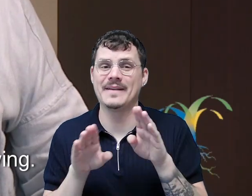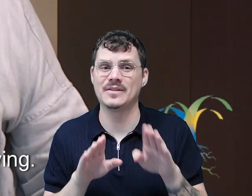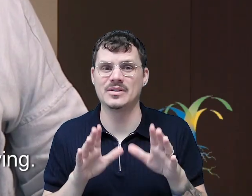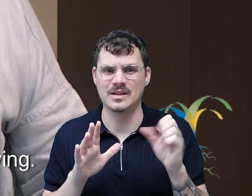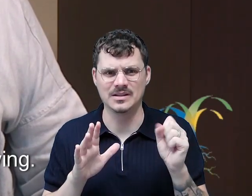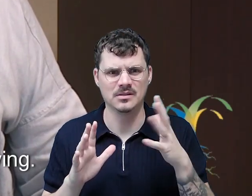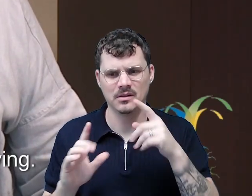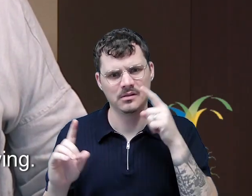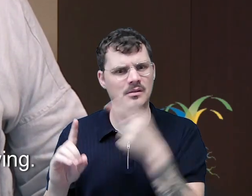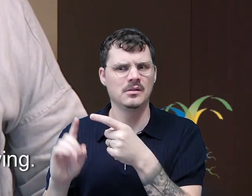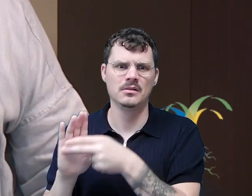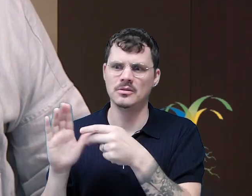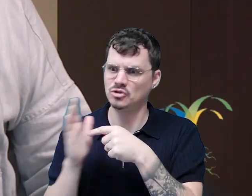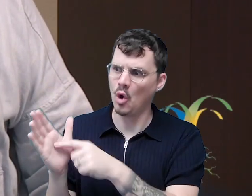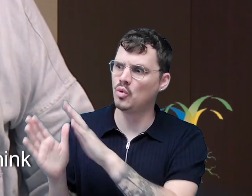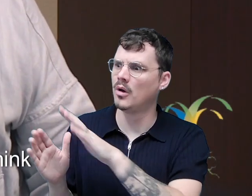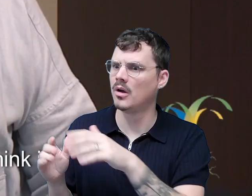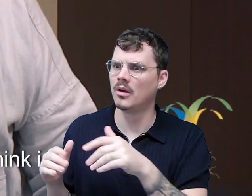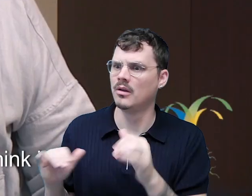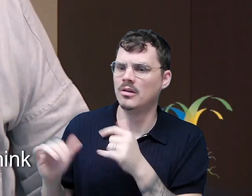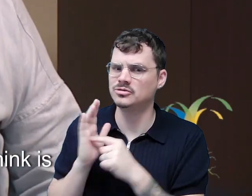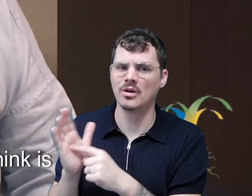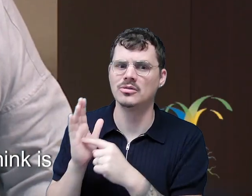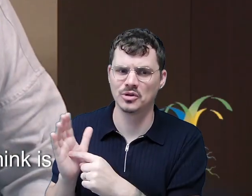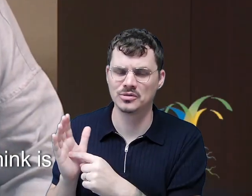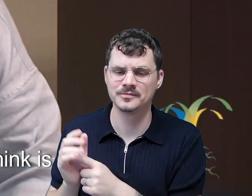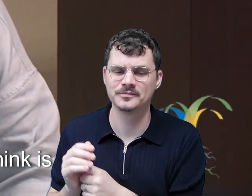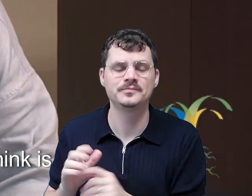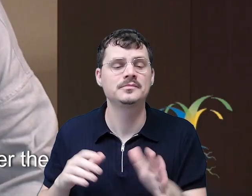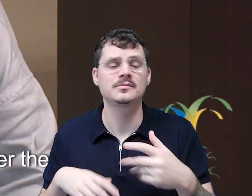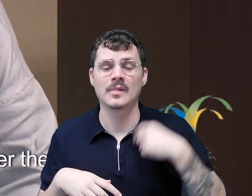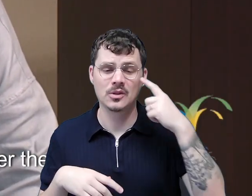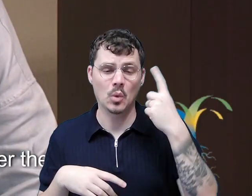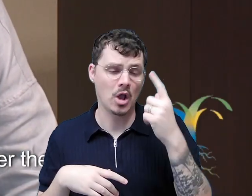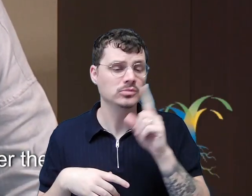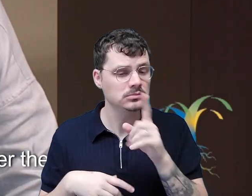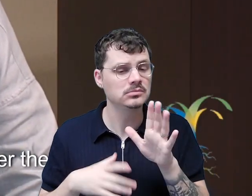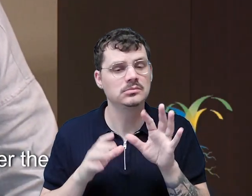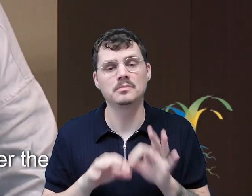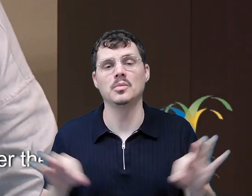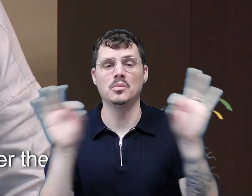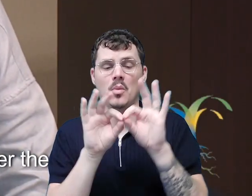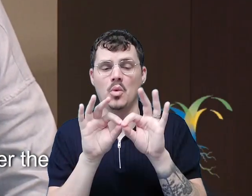Carnival behavior is so objectifying. Obviously, the other thing that I think is terribly important, and it falls under the